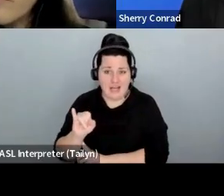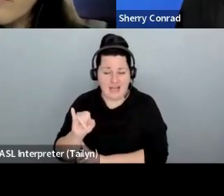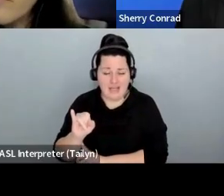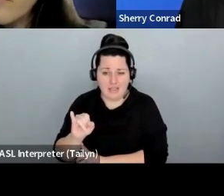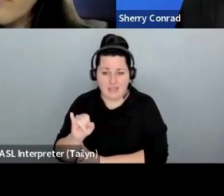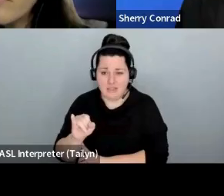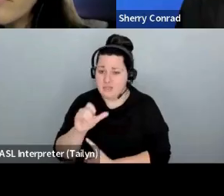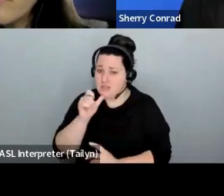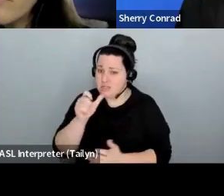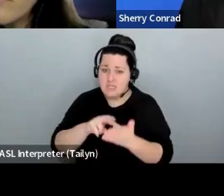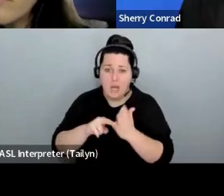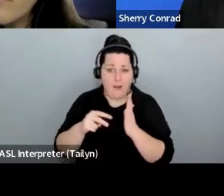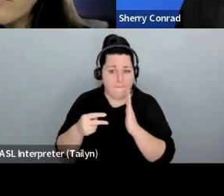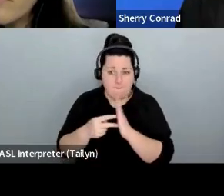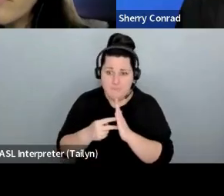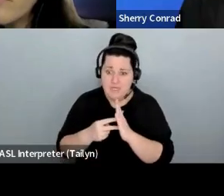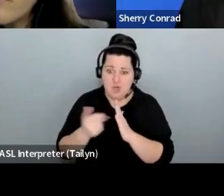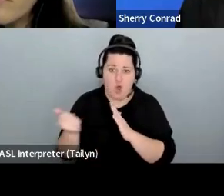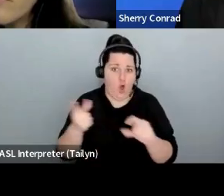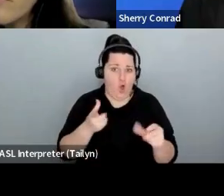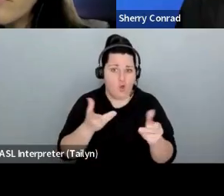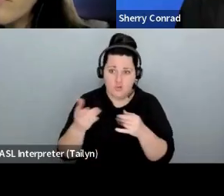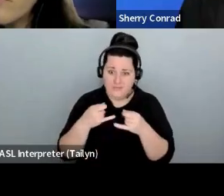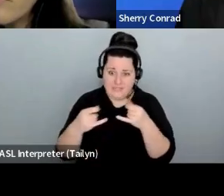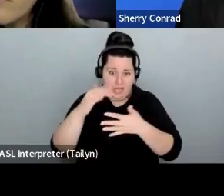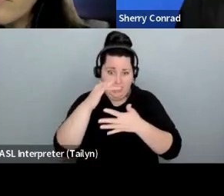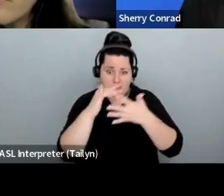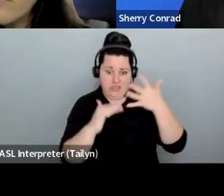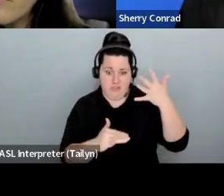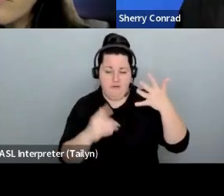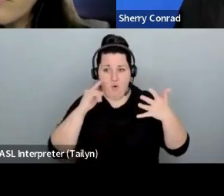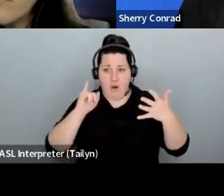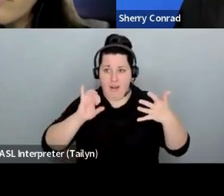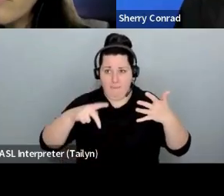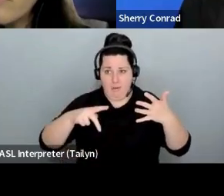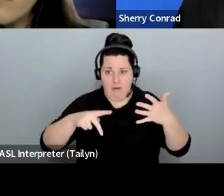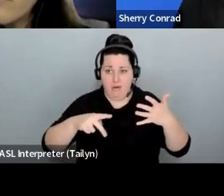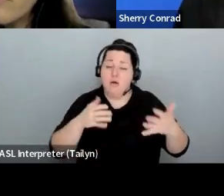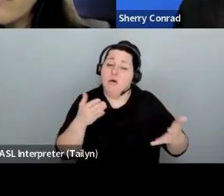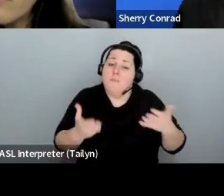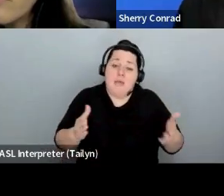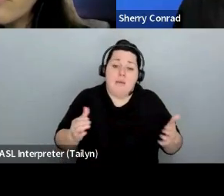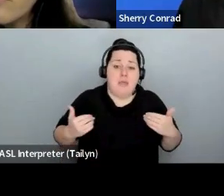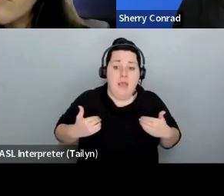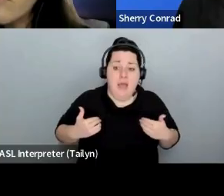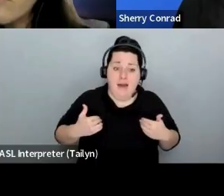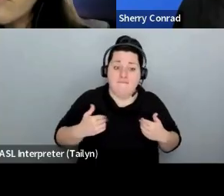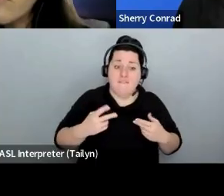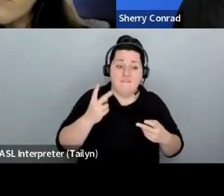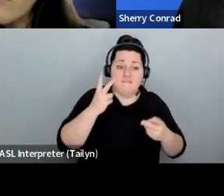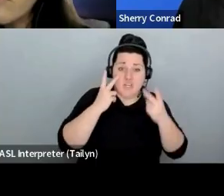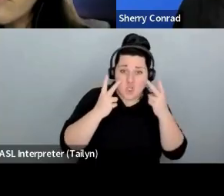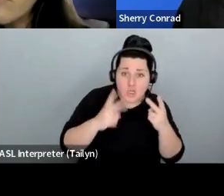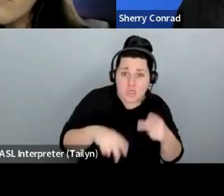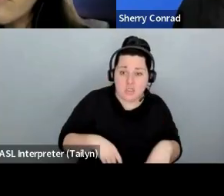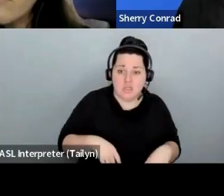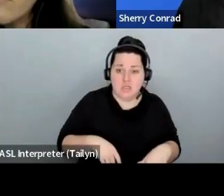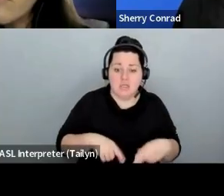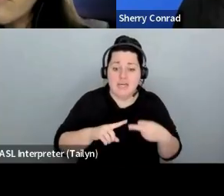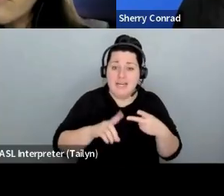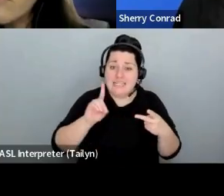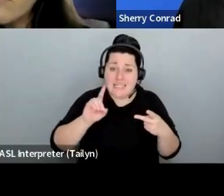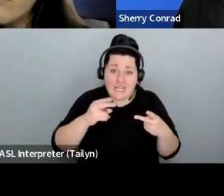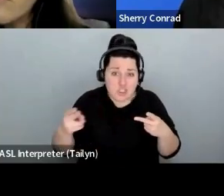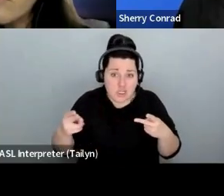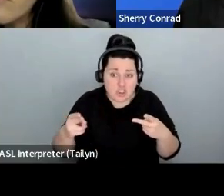equal all of these service lines on an IEP. So we could possibly have like vision and